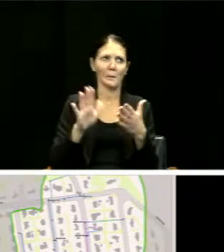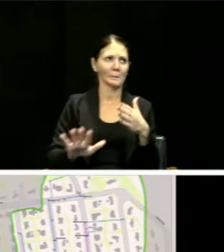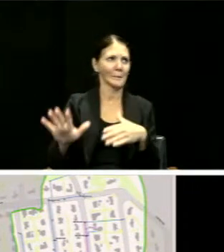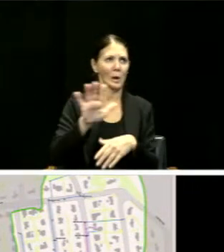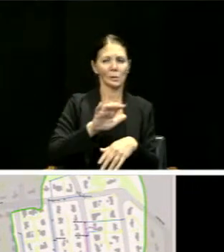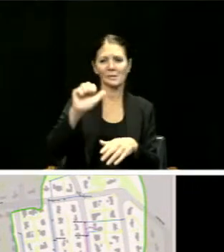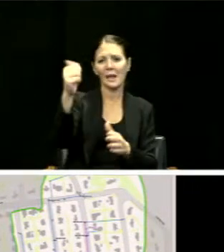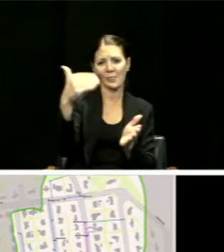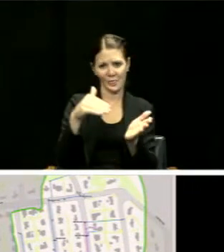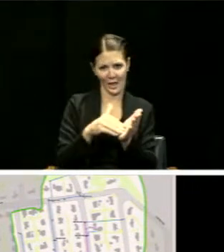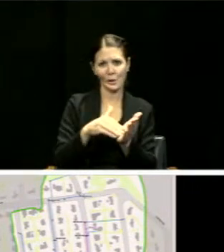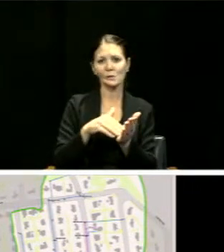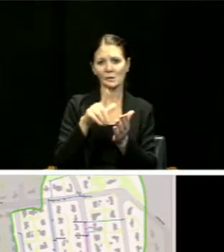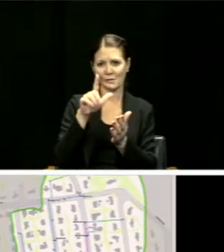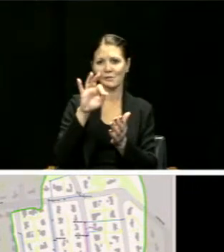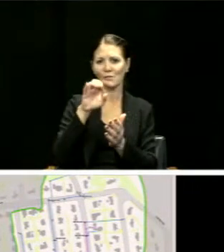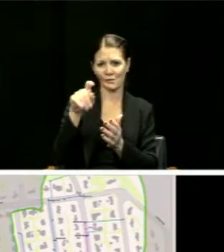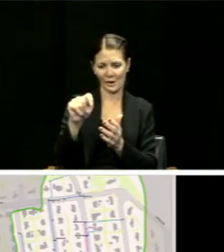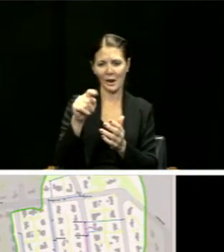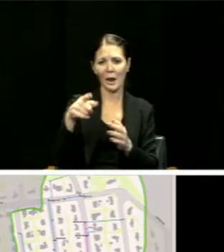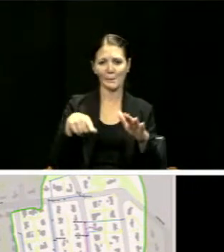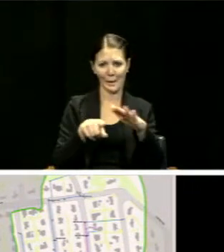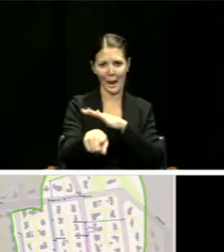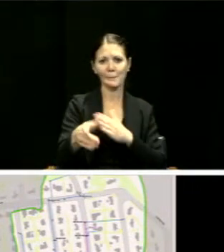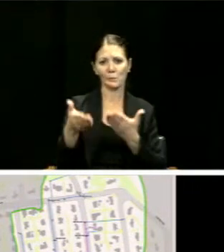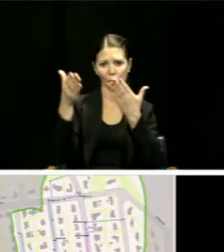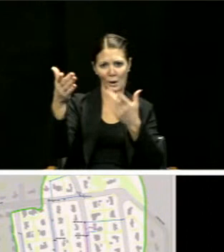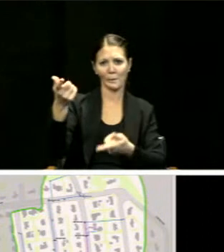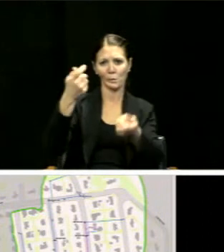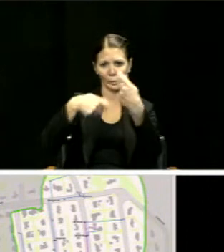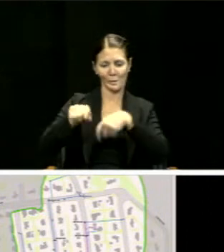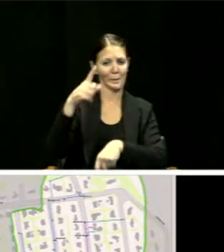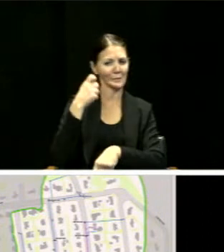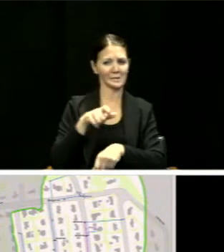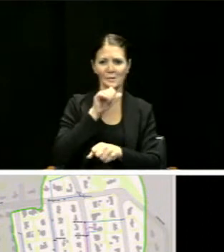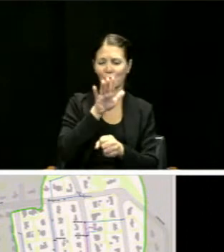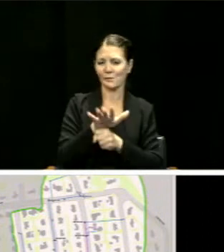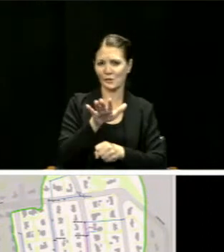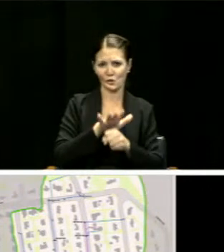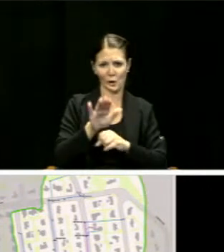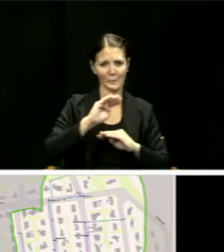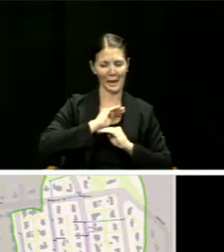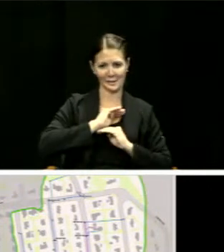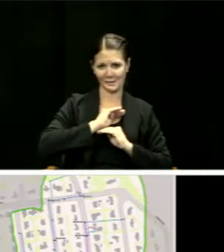linear feet of pipe being recommended to be replaced because it has insufficient capacity.